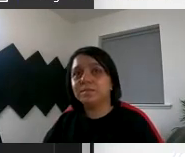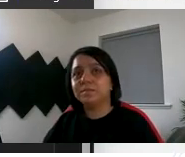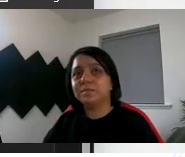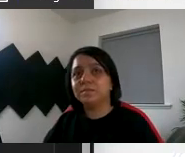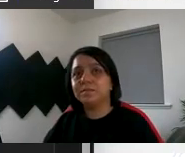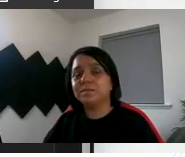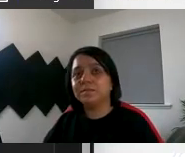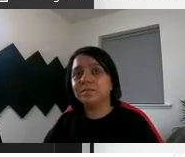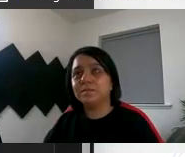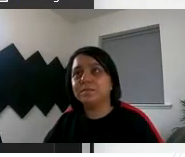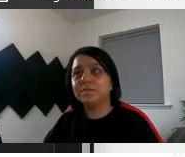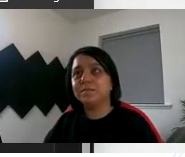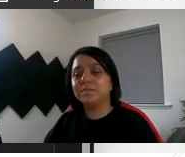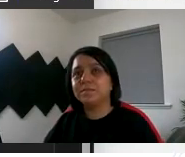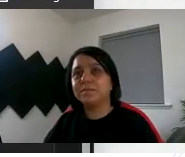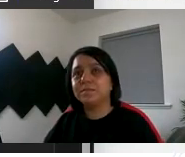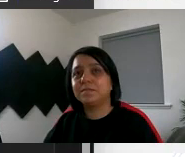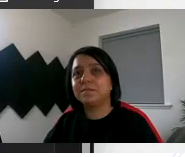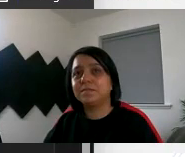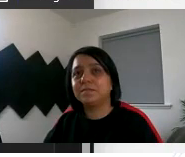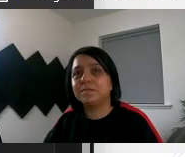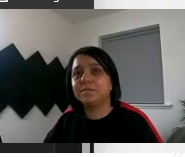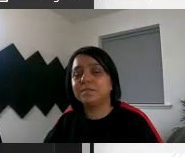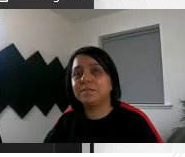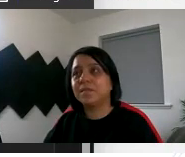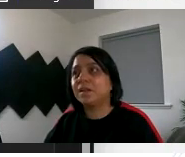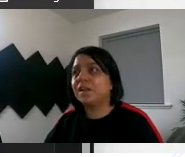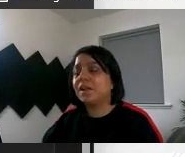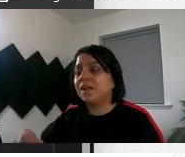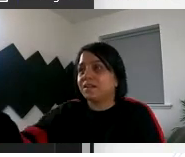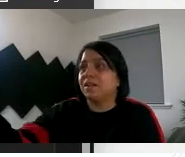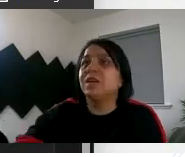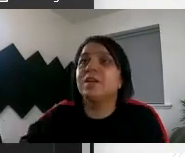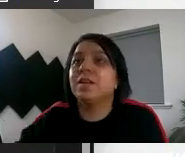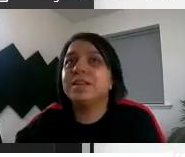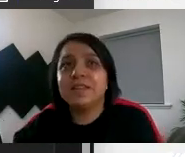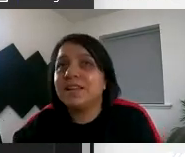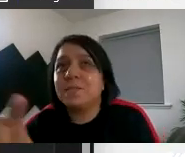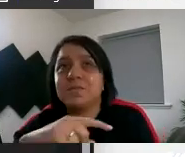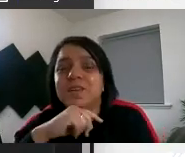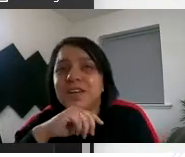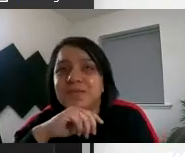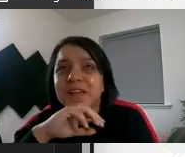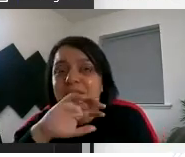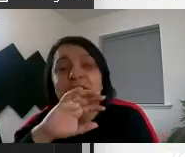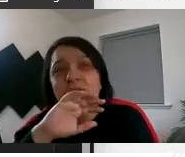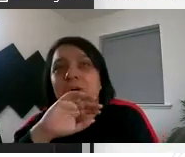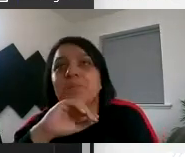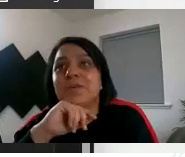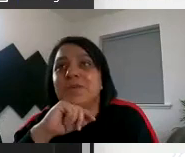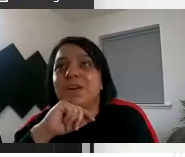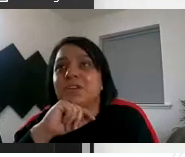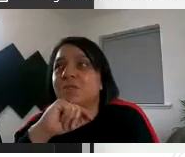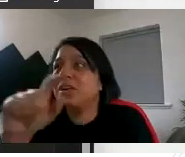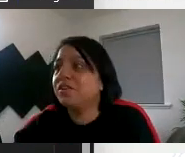more American than English. But yeah, you will hear it, I think. Soon, right? Absolutely. Yeah, that's probably a